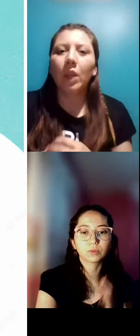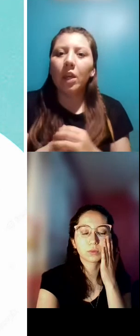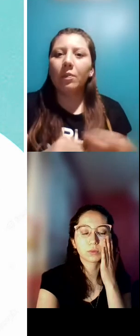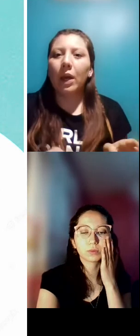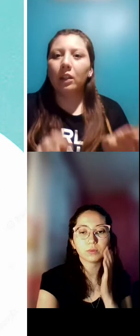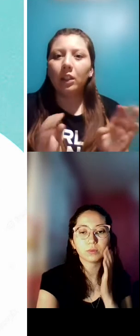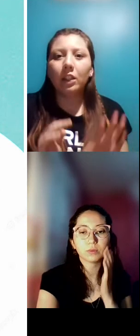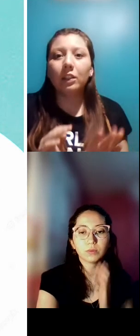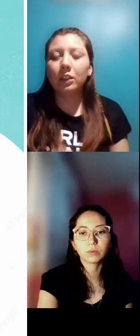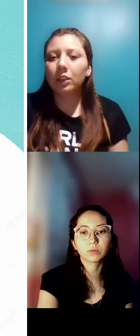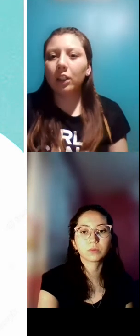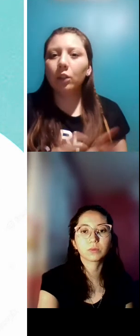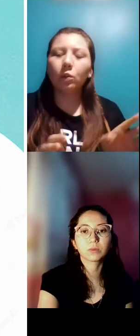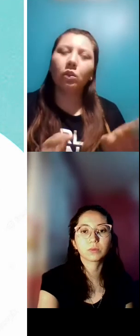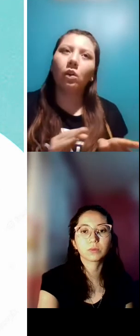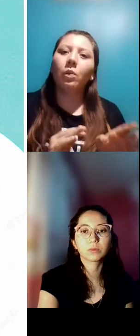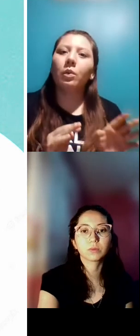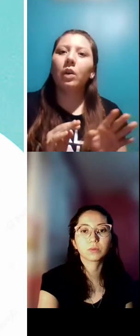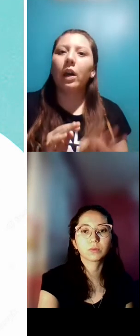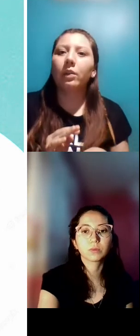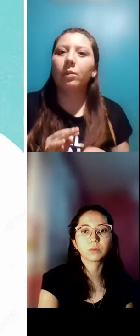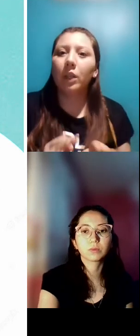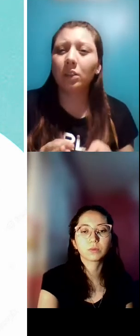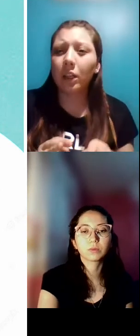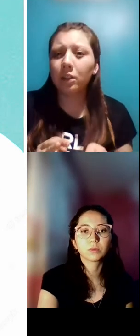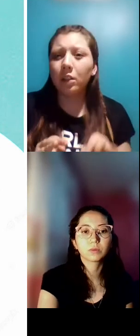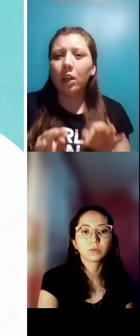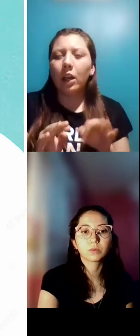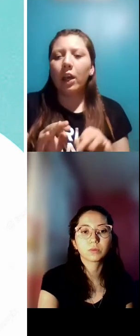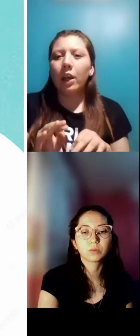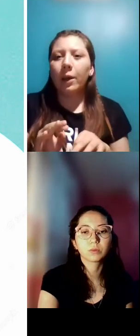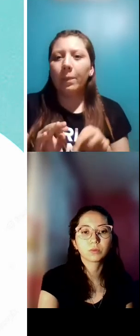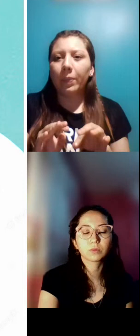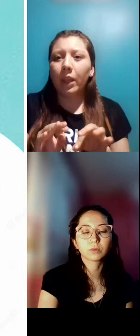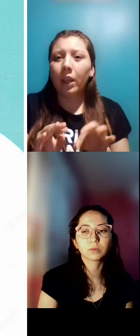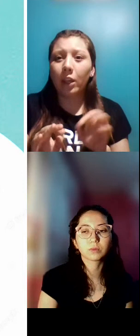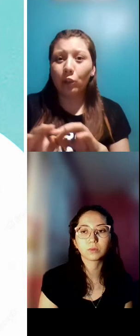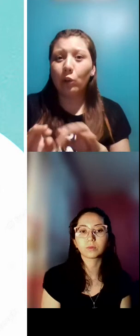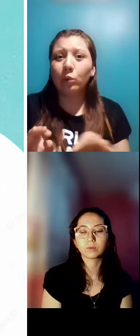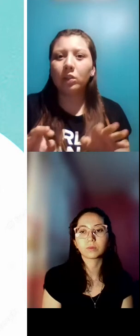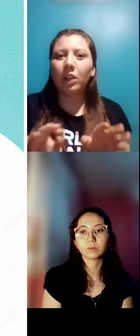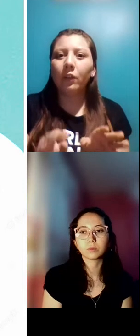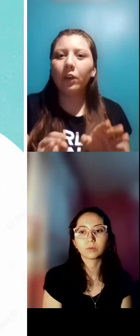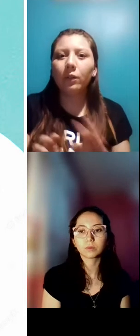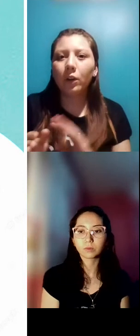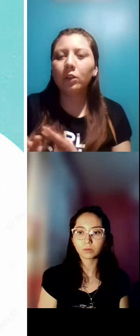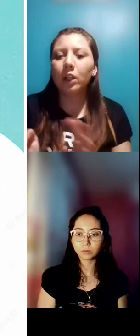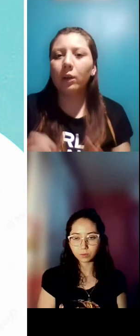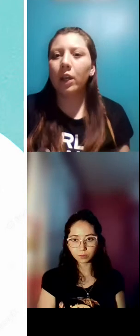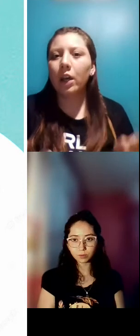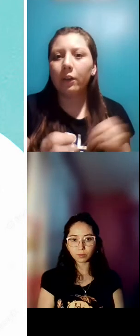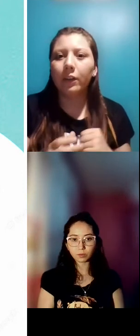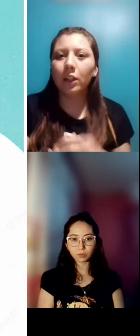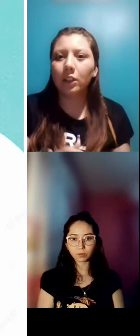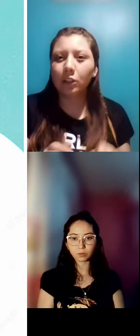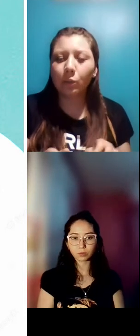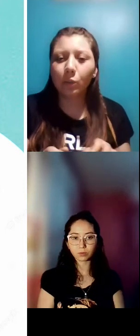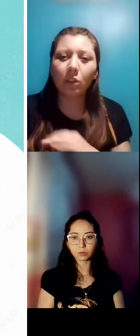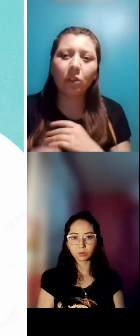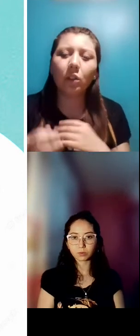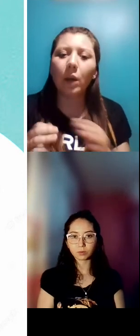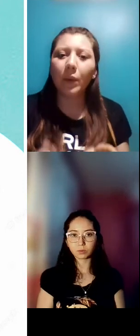microscope, but his interest would not have been such. He not suffering from diarrhea and